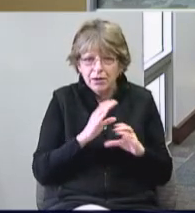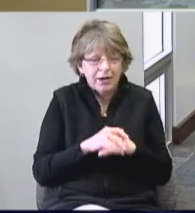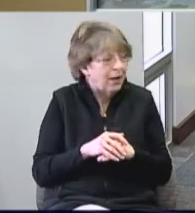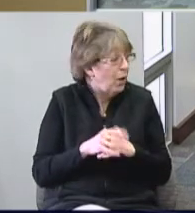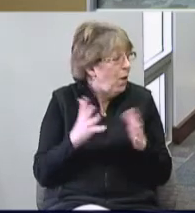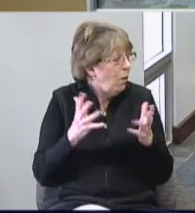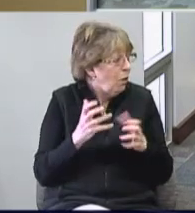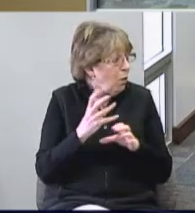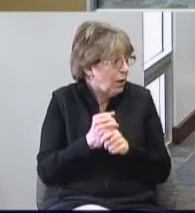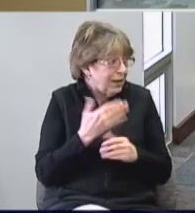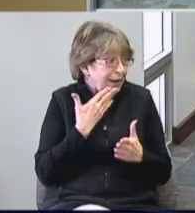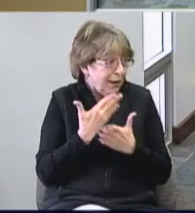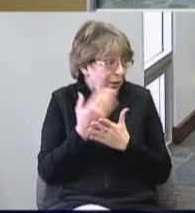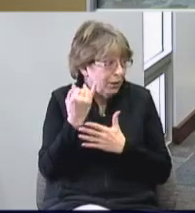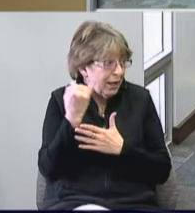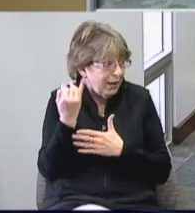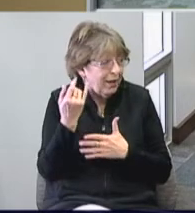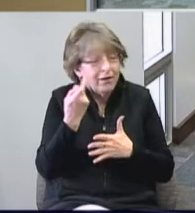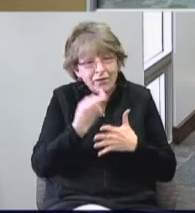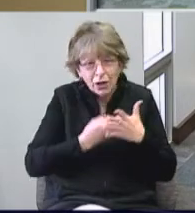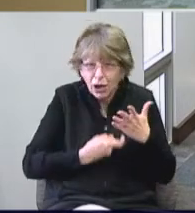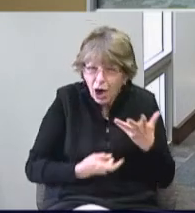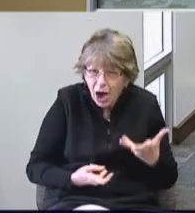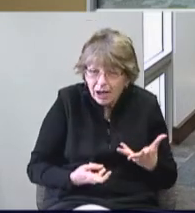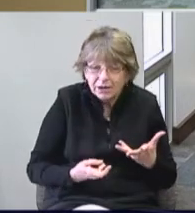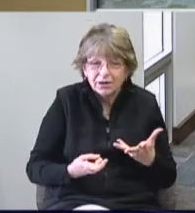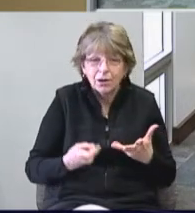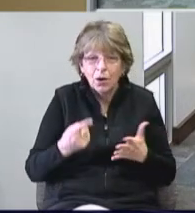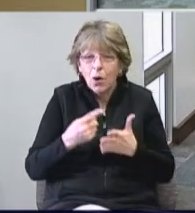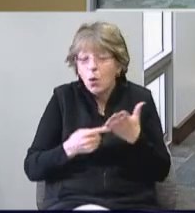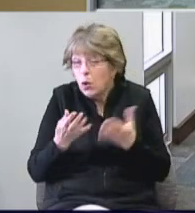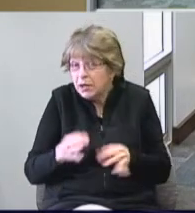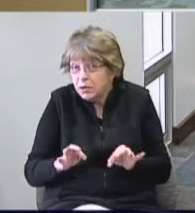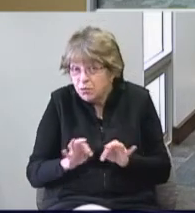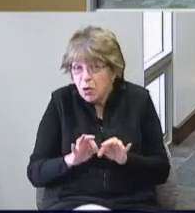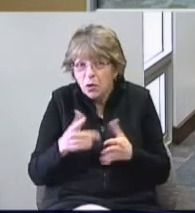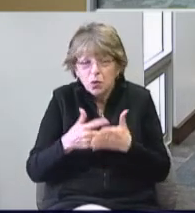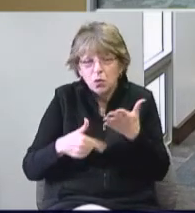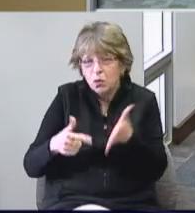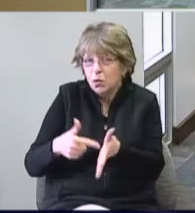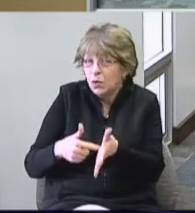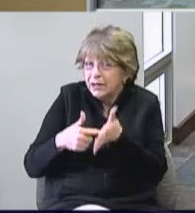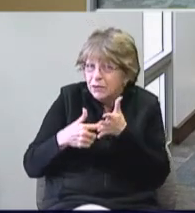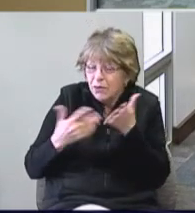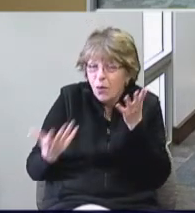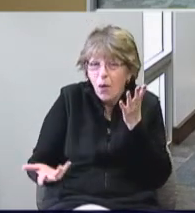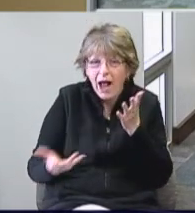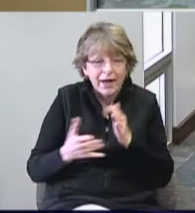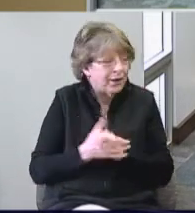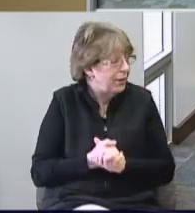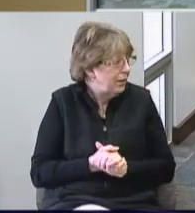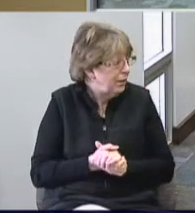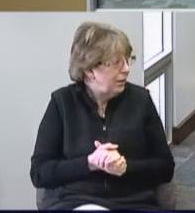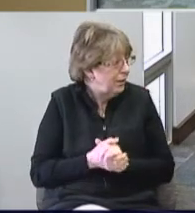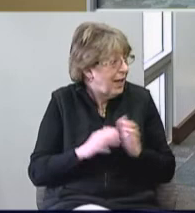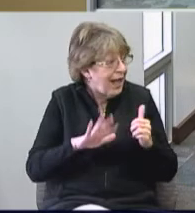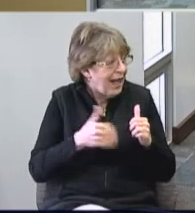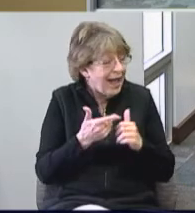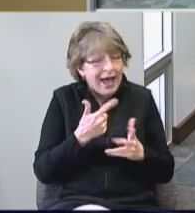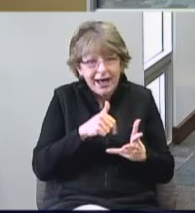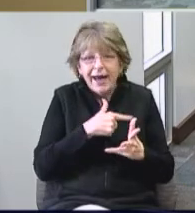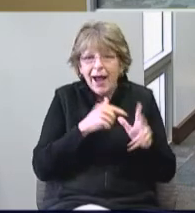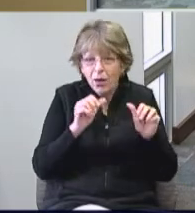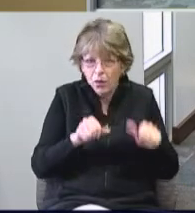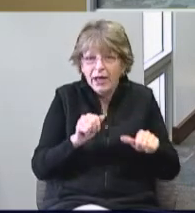will be, what elements are needed, what's important to the community, and then what the cost estimates of those would be, and how we can implement those